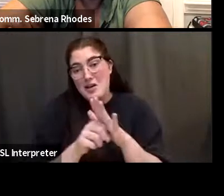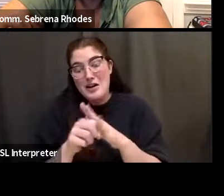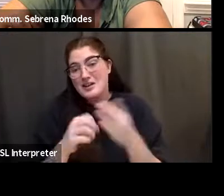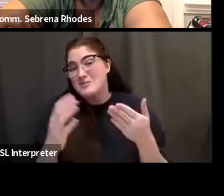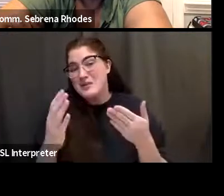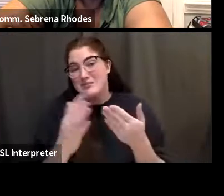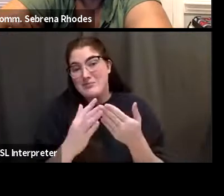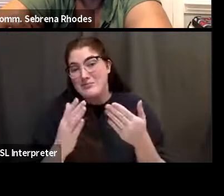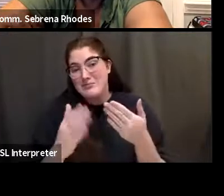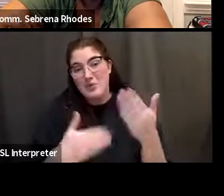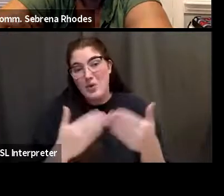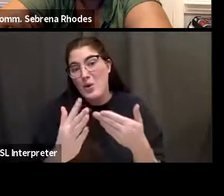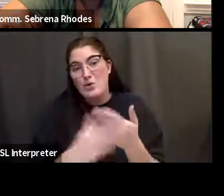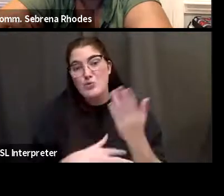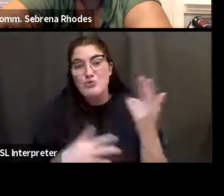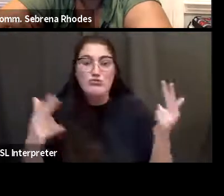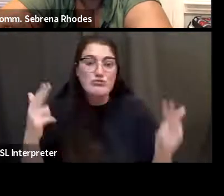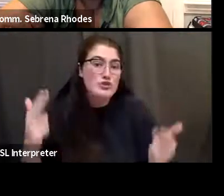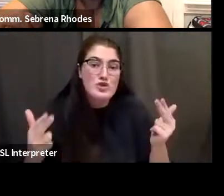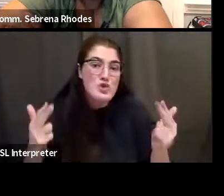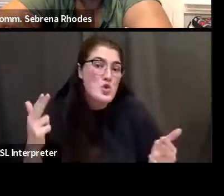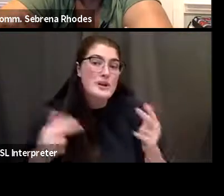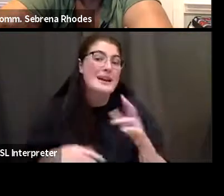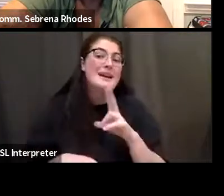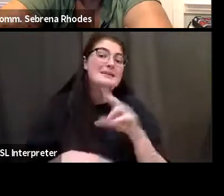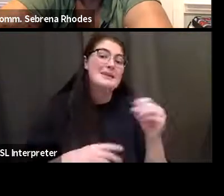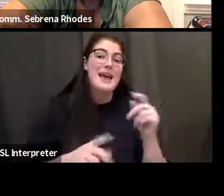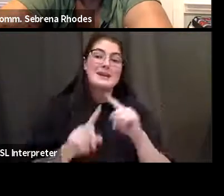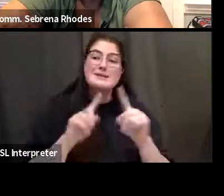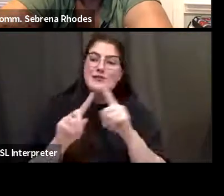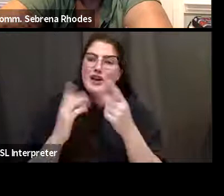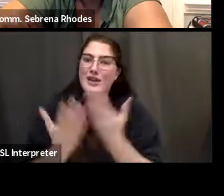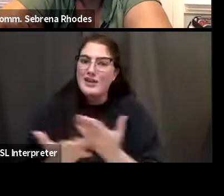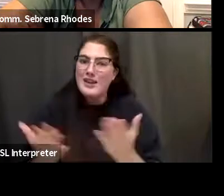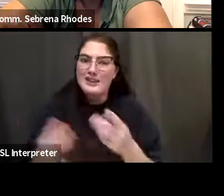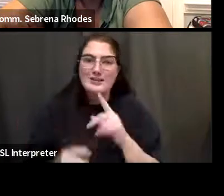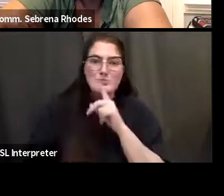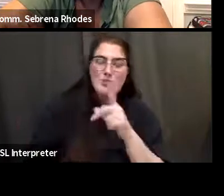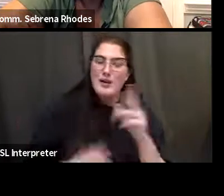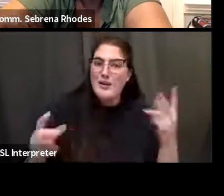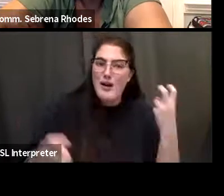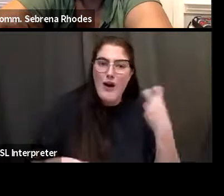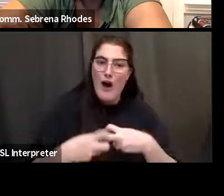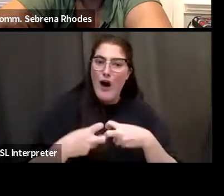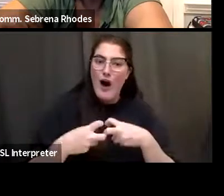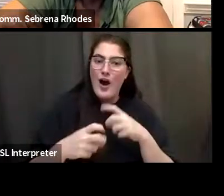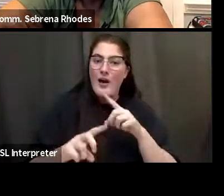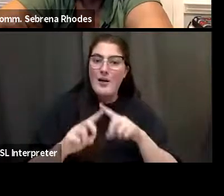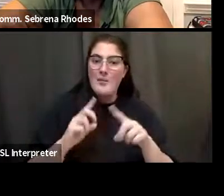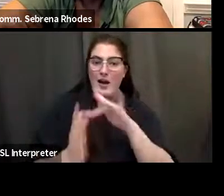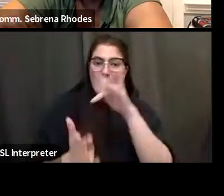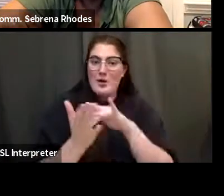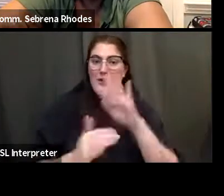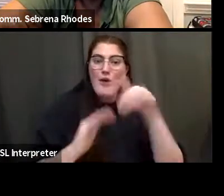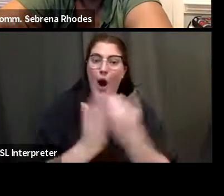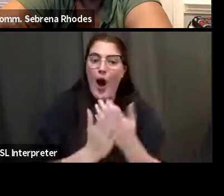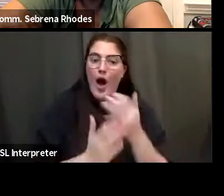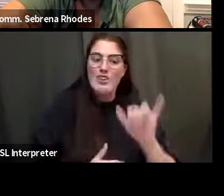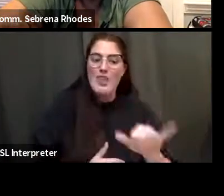through shooting and different things. It's been very, very hard. But in the midst of all that, we